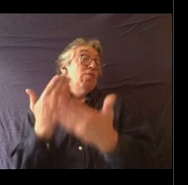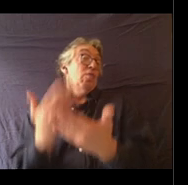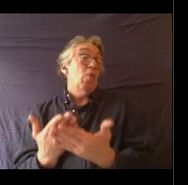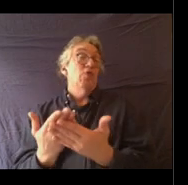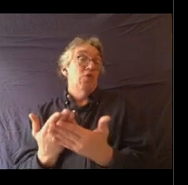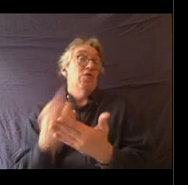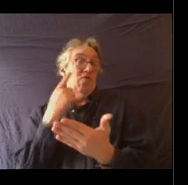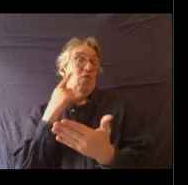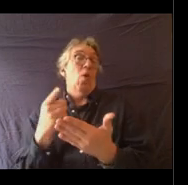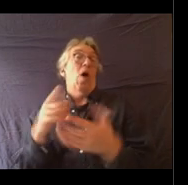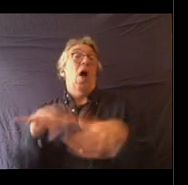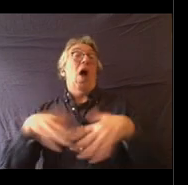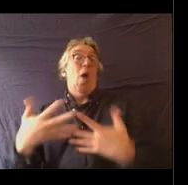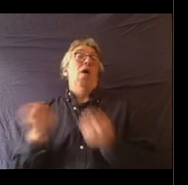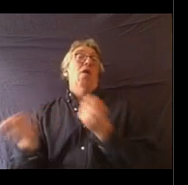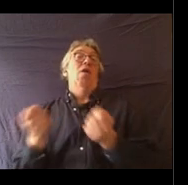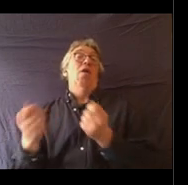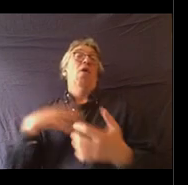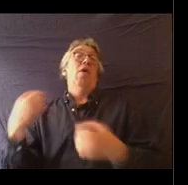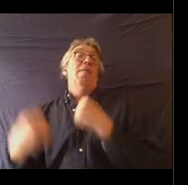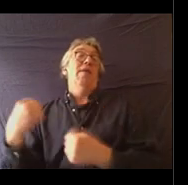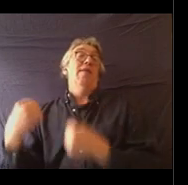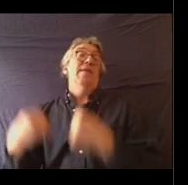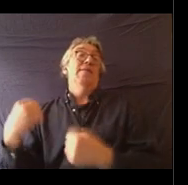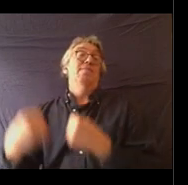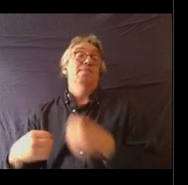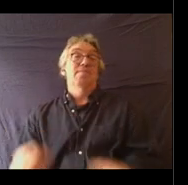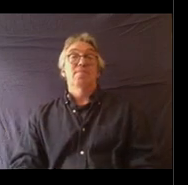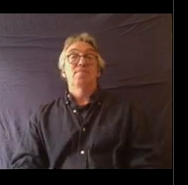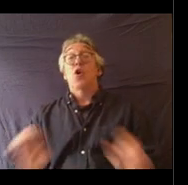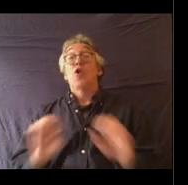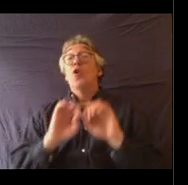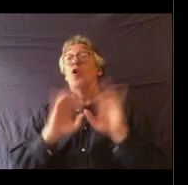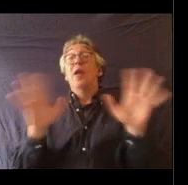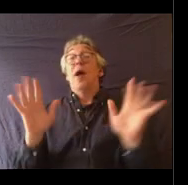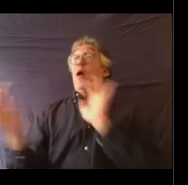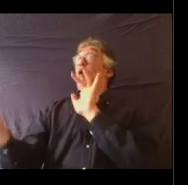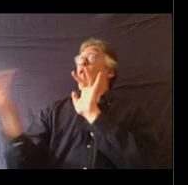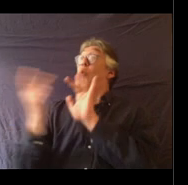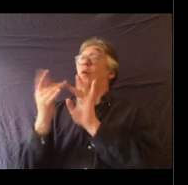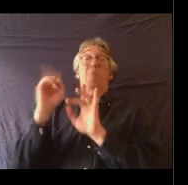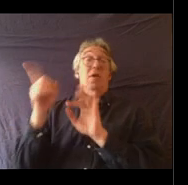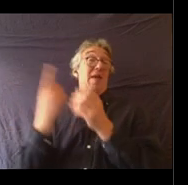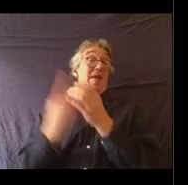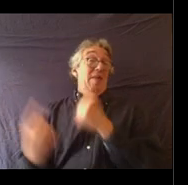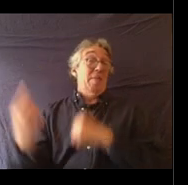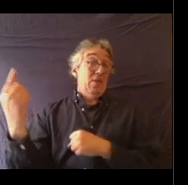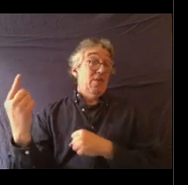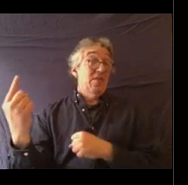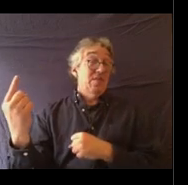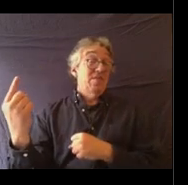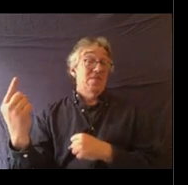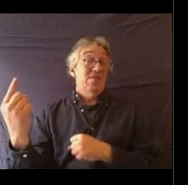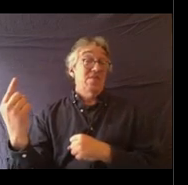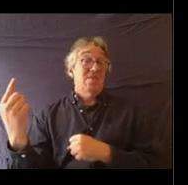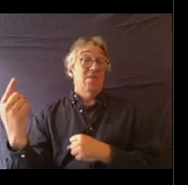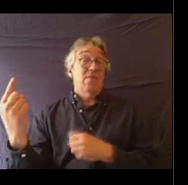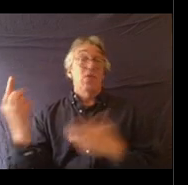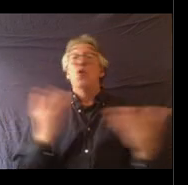Obviously, this should be independent. This contact point should be independent